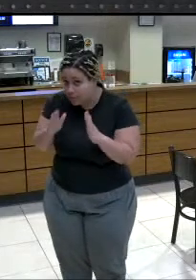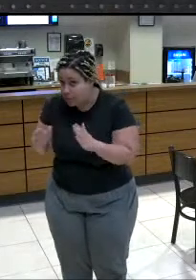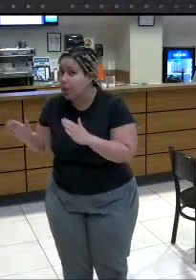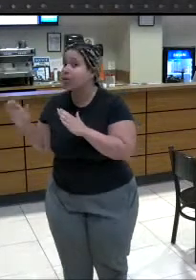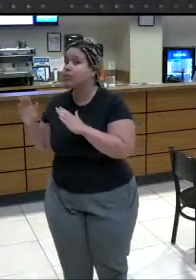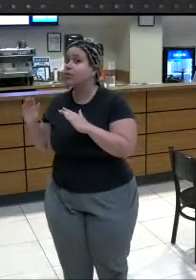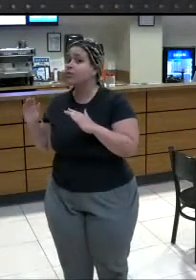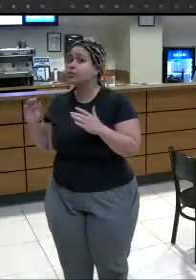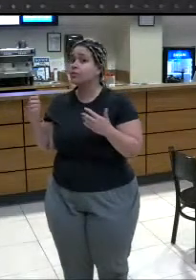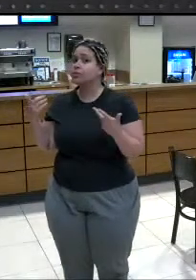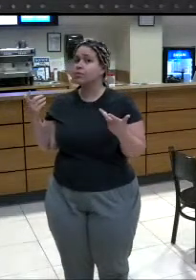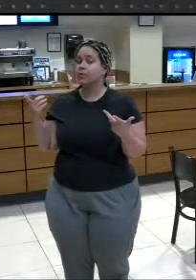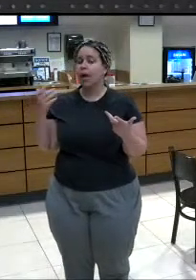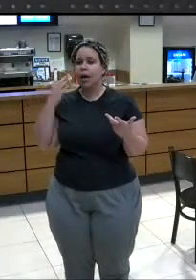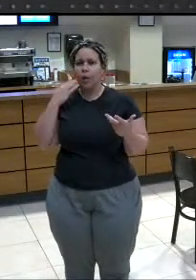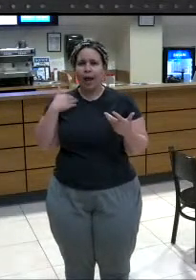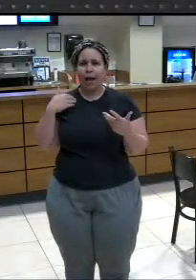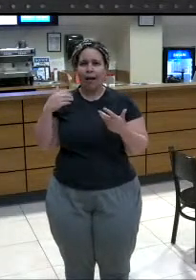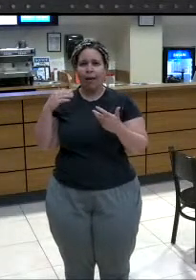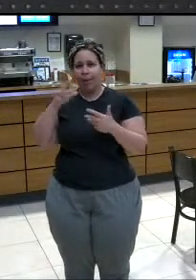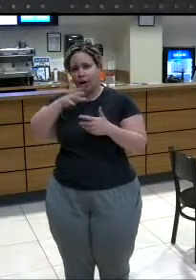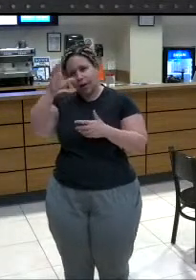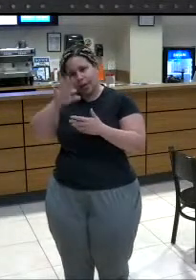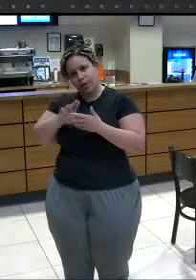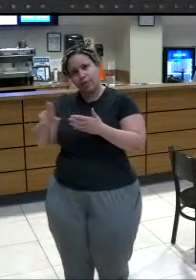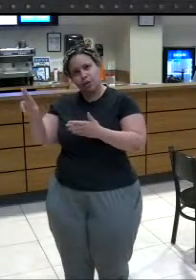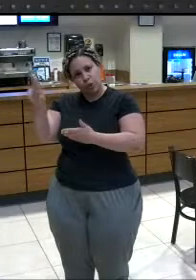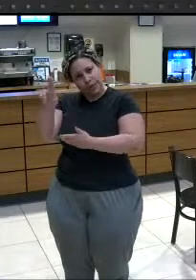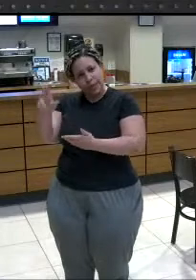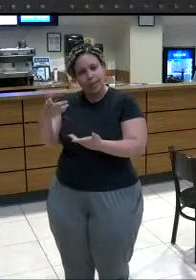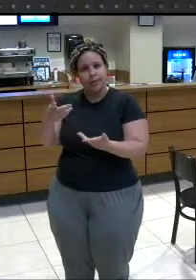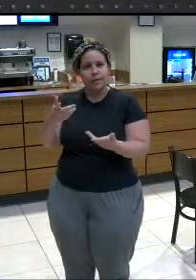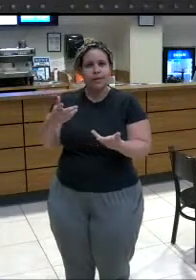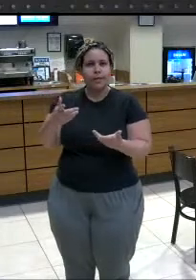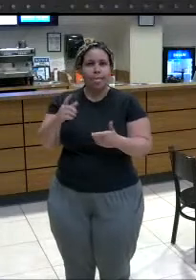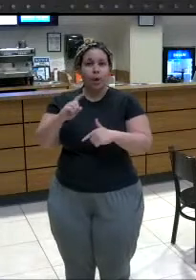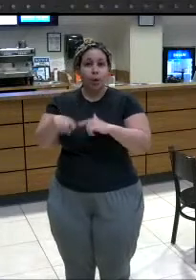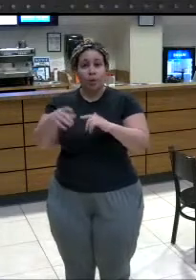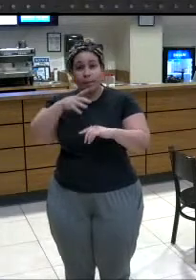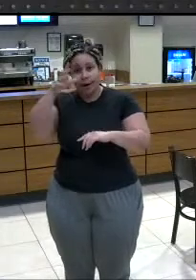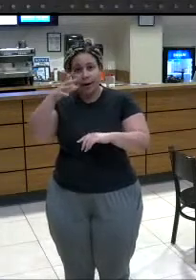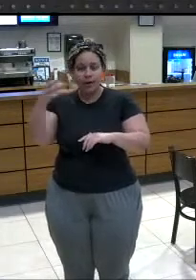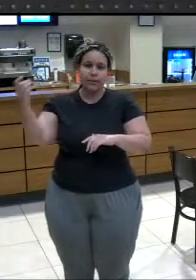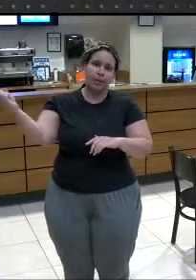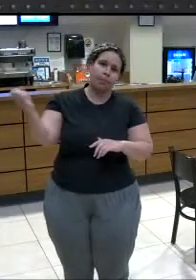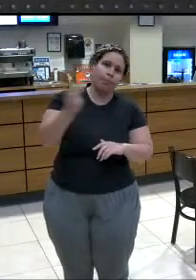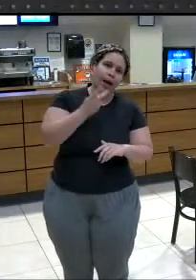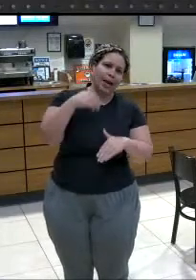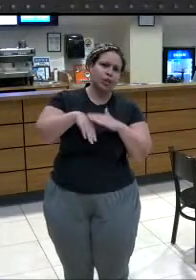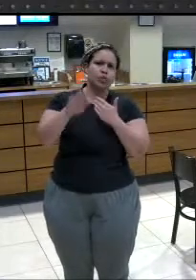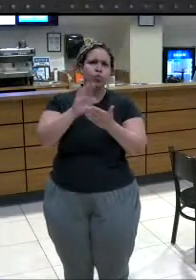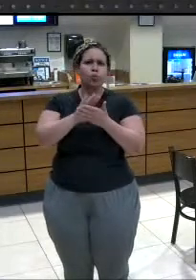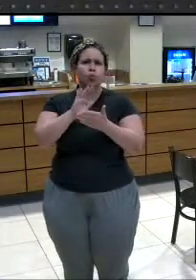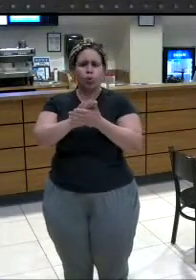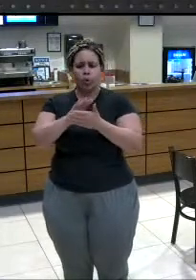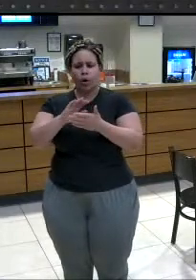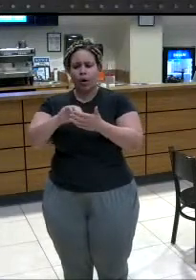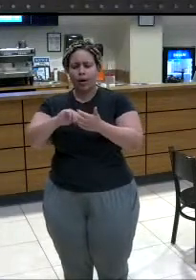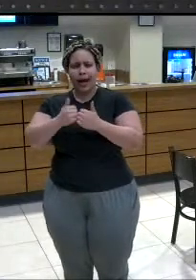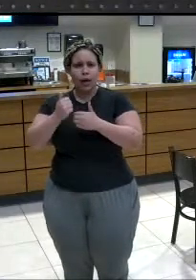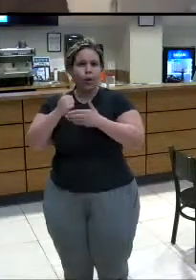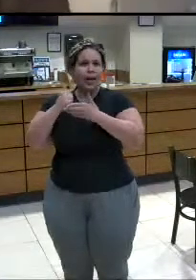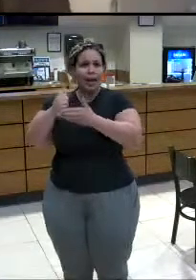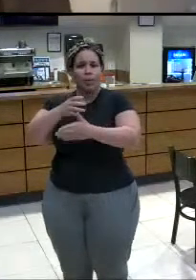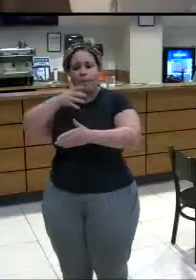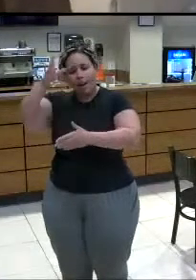I think that's an awesome idea. But when they are coming back into the school, how do we help the parents to help the children?